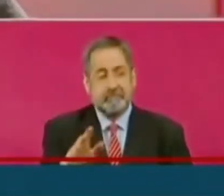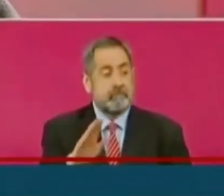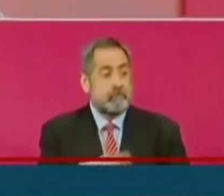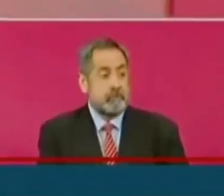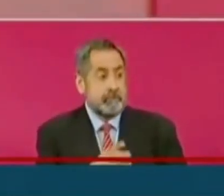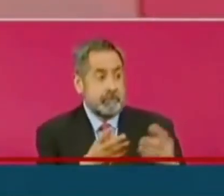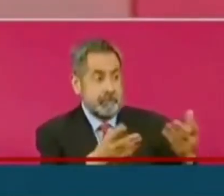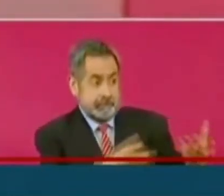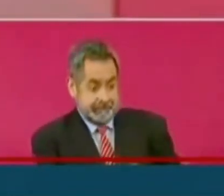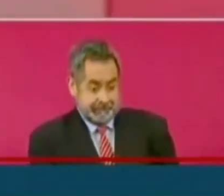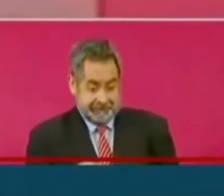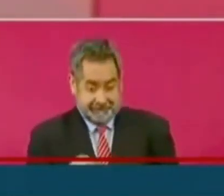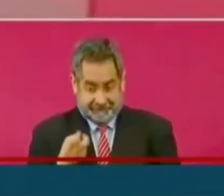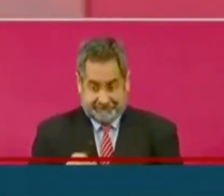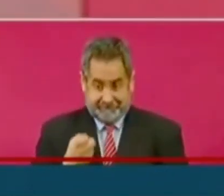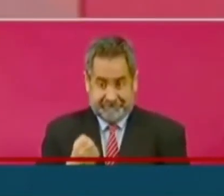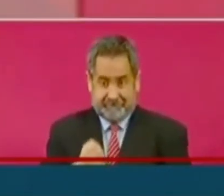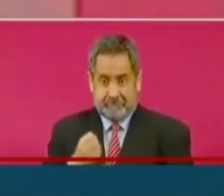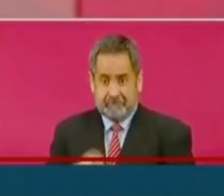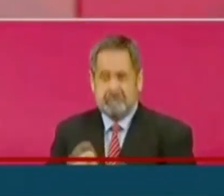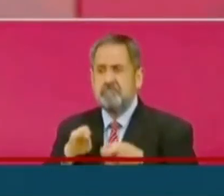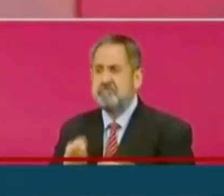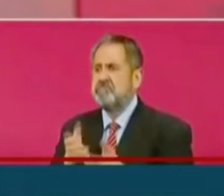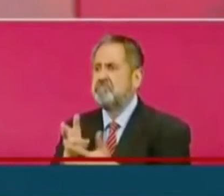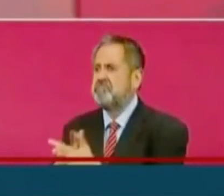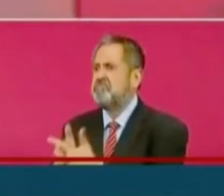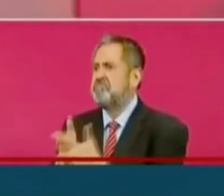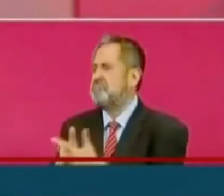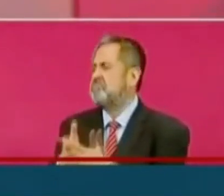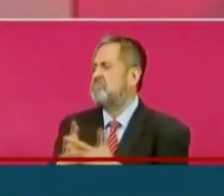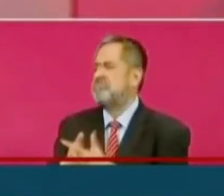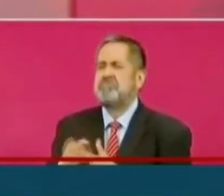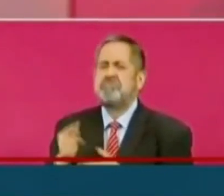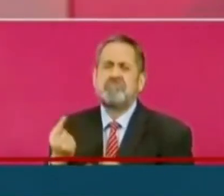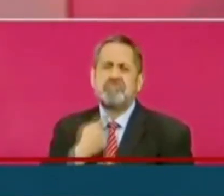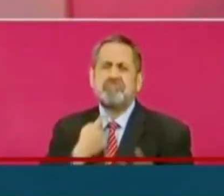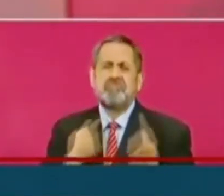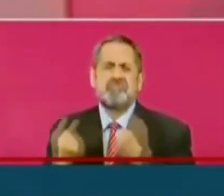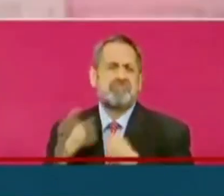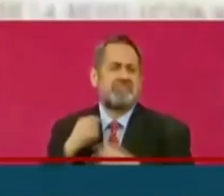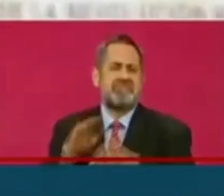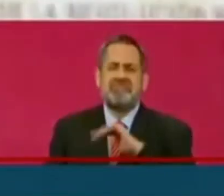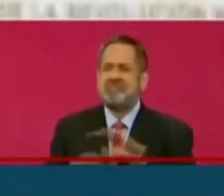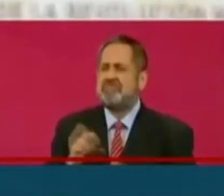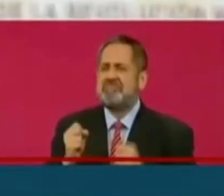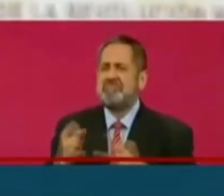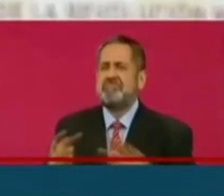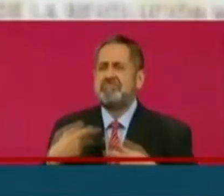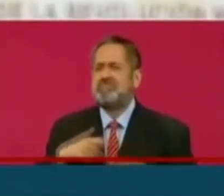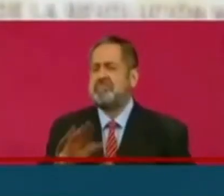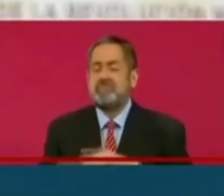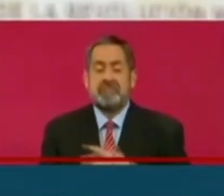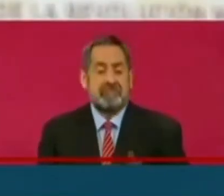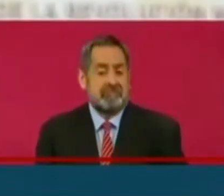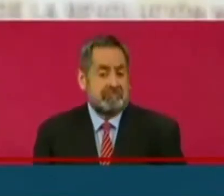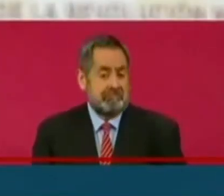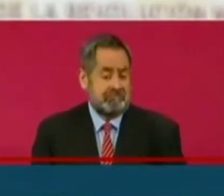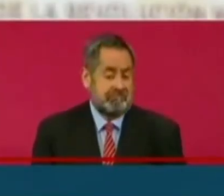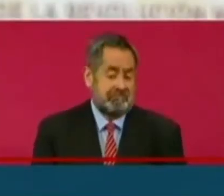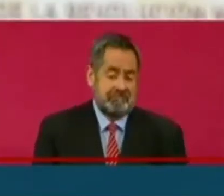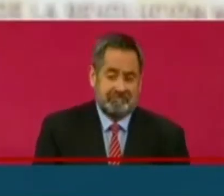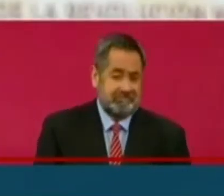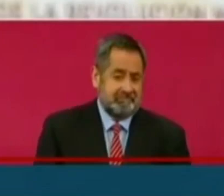also to murder foreigners. The investigation remains open, and presumably this individual participated in that